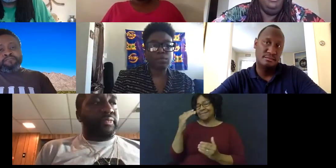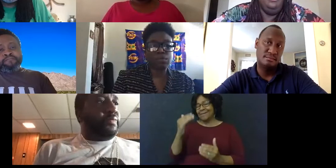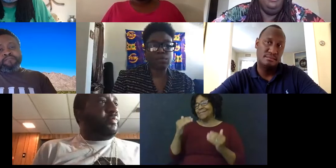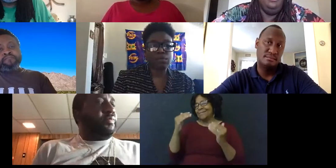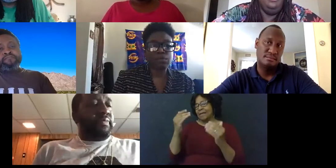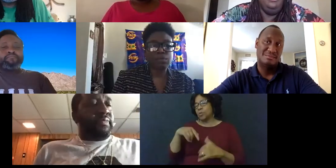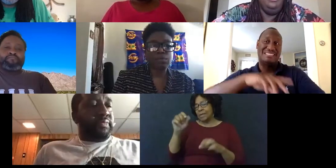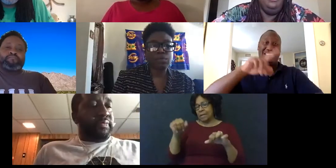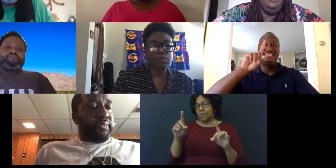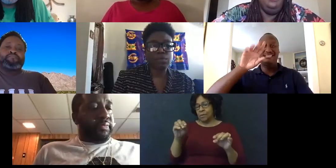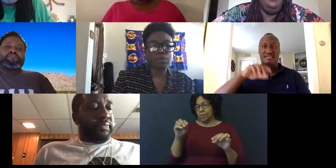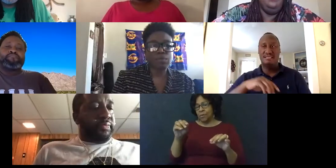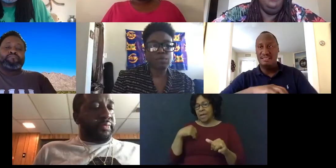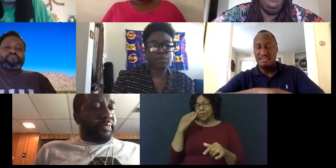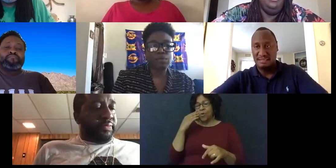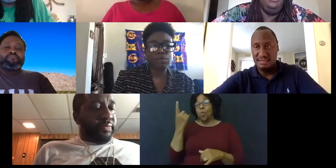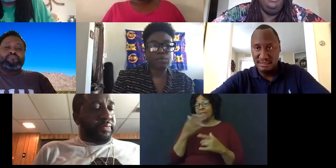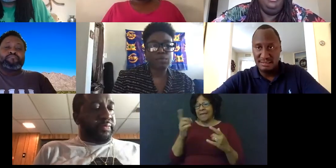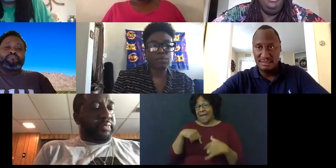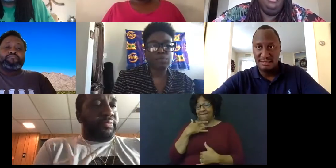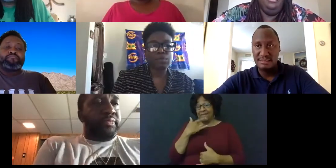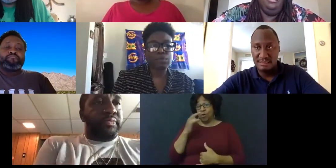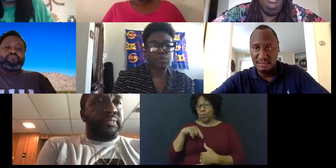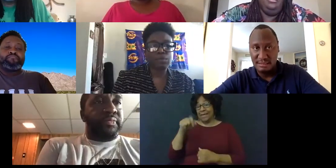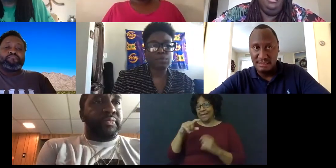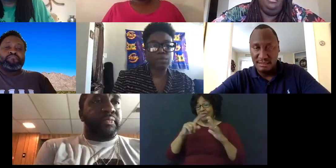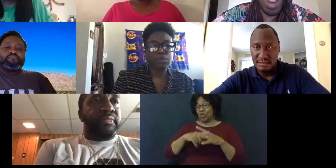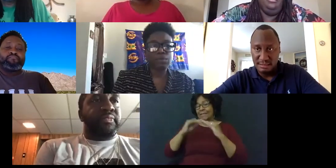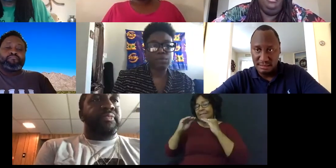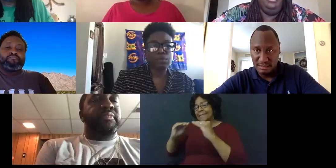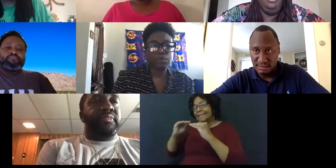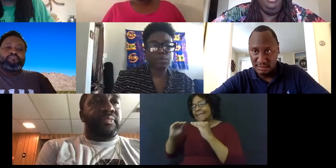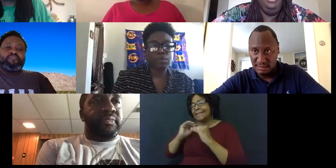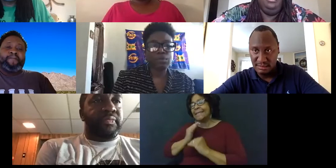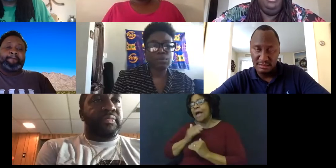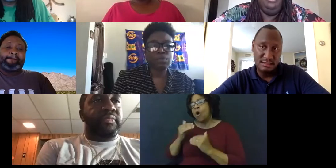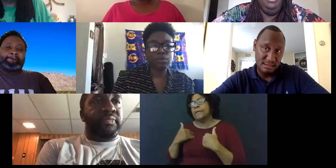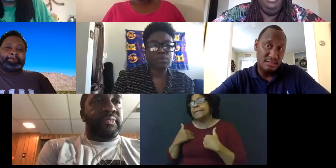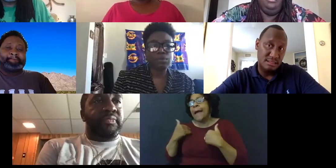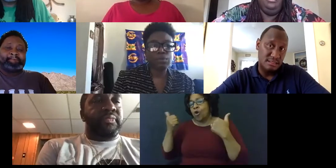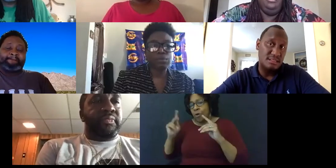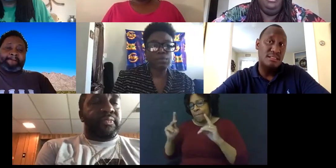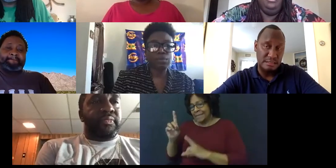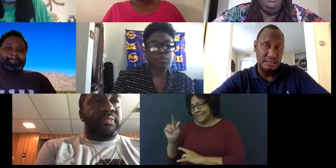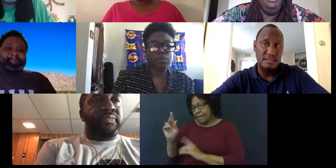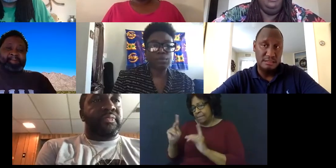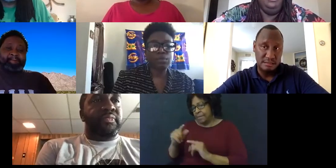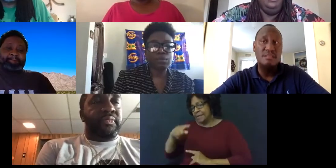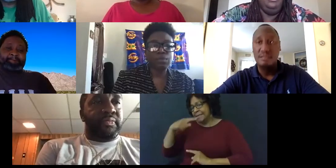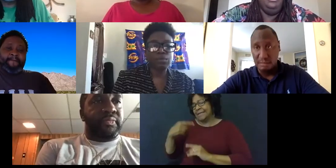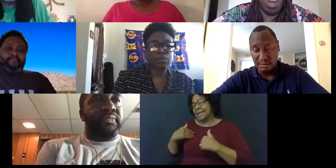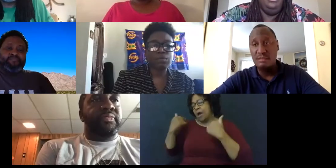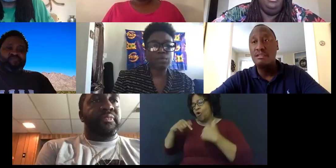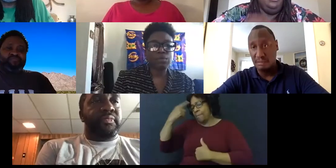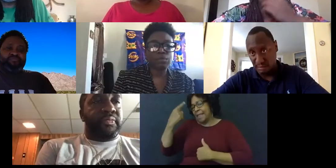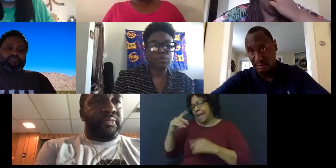I know one of the things I feel is that we need to start teaching our younger people with disabilities, our younger Black community, and